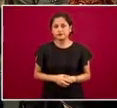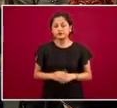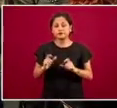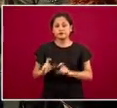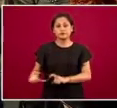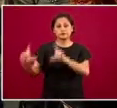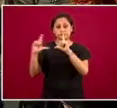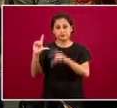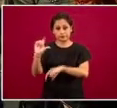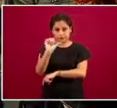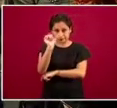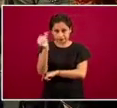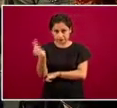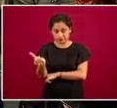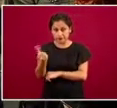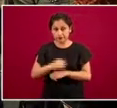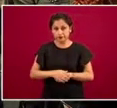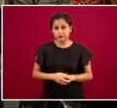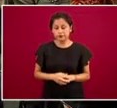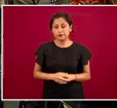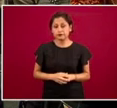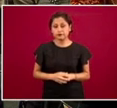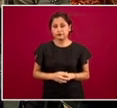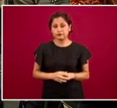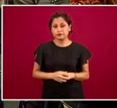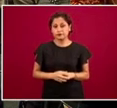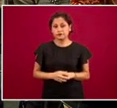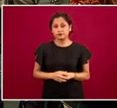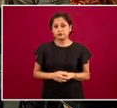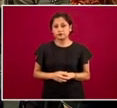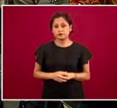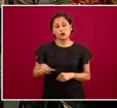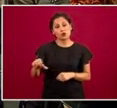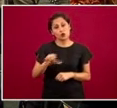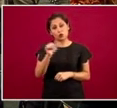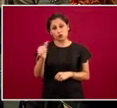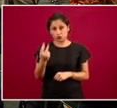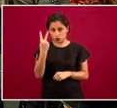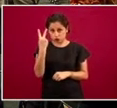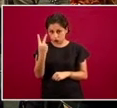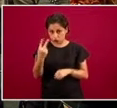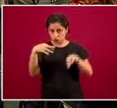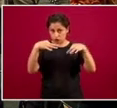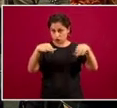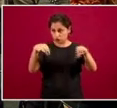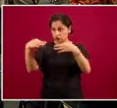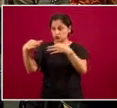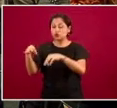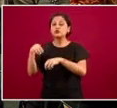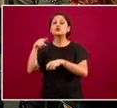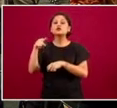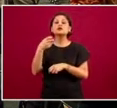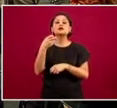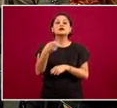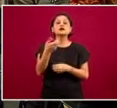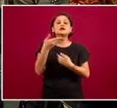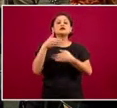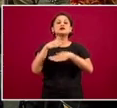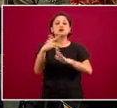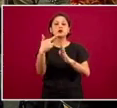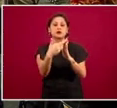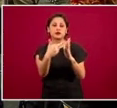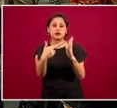some procedures and some physical equipment in order to expand the treatment